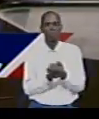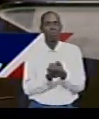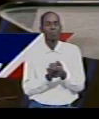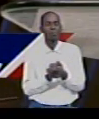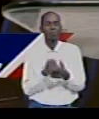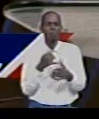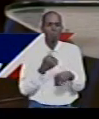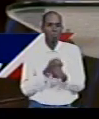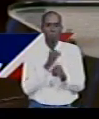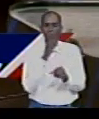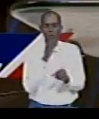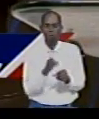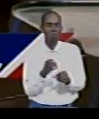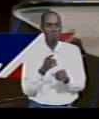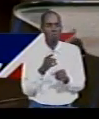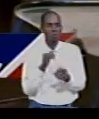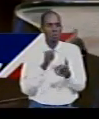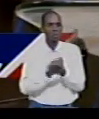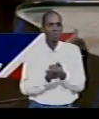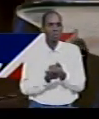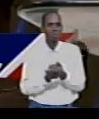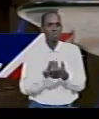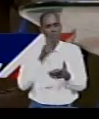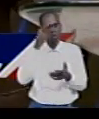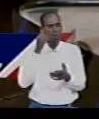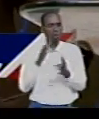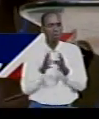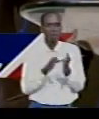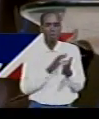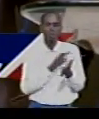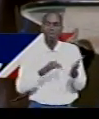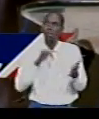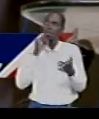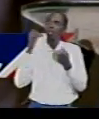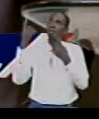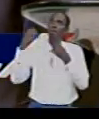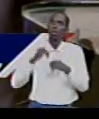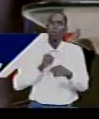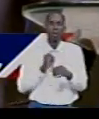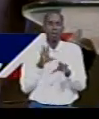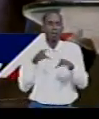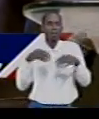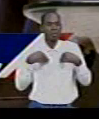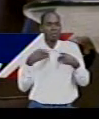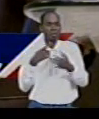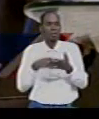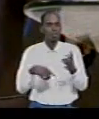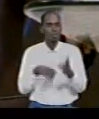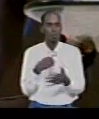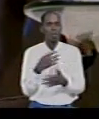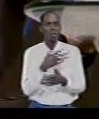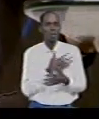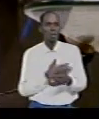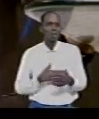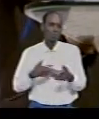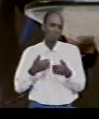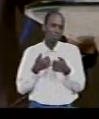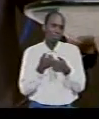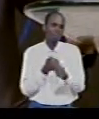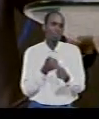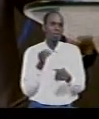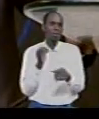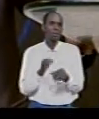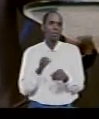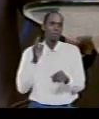I have been corrected, and I'm taking the correction. Make sure that you are found of him in peace,